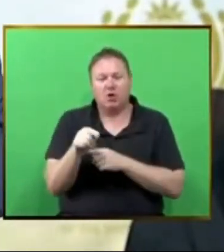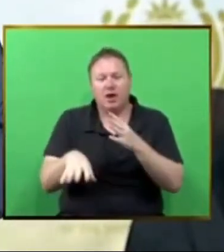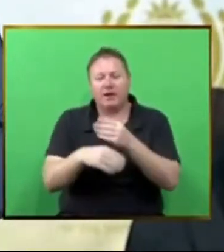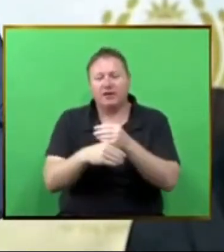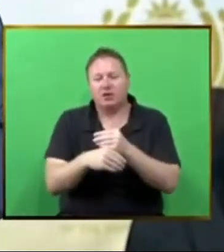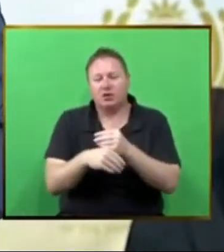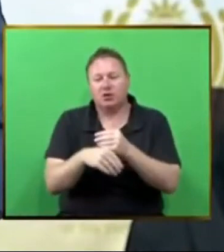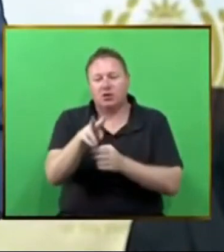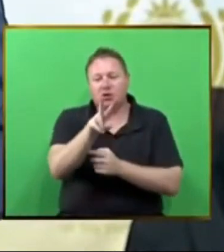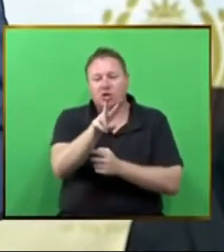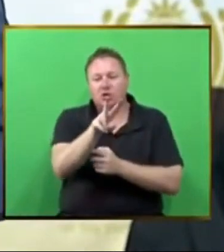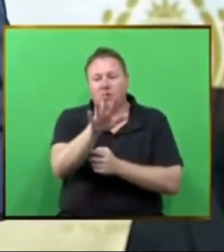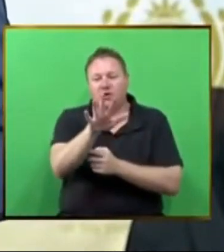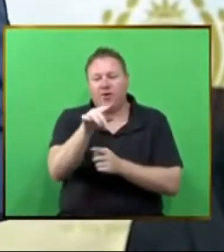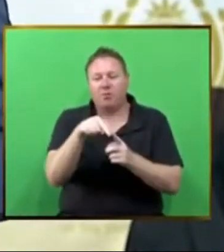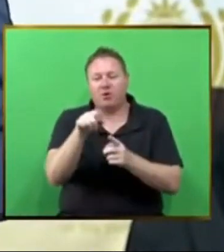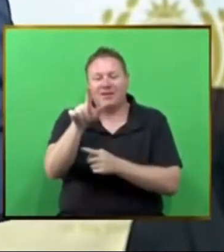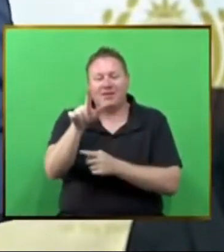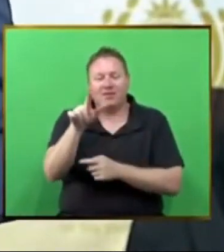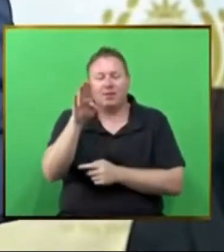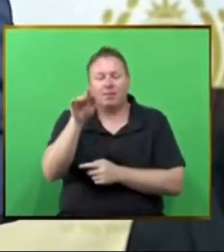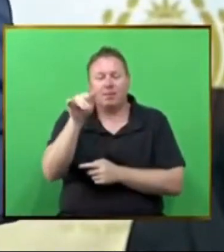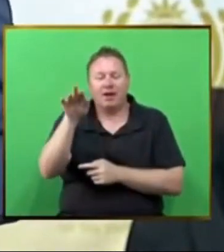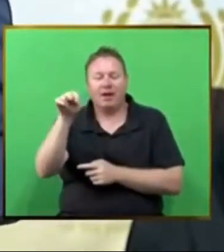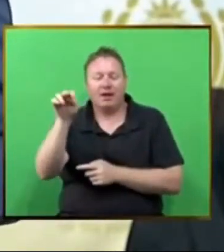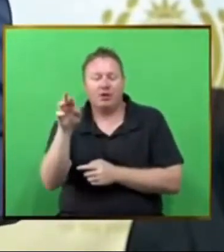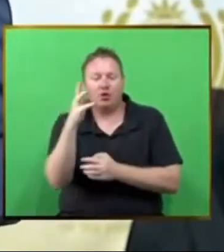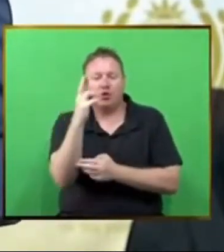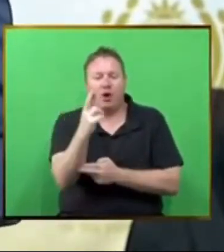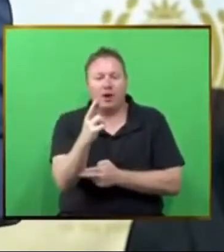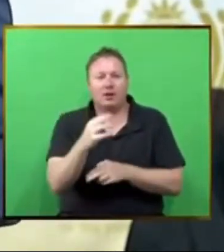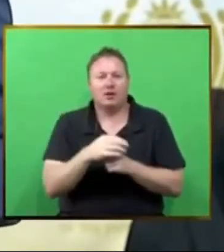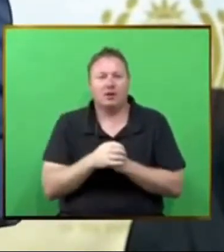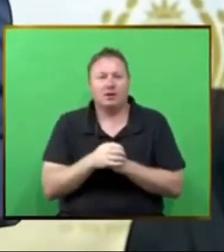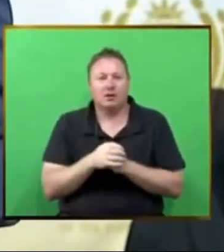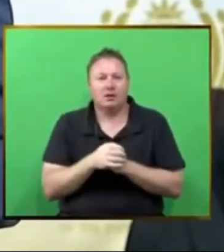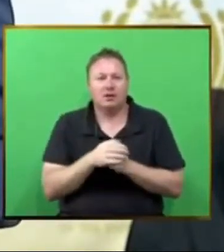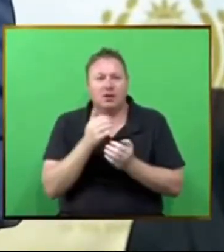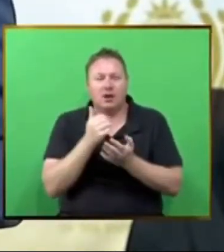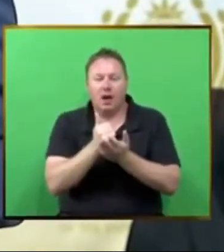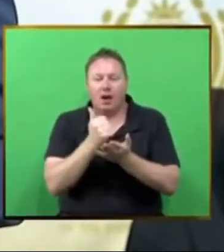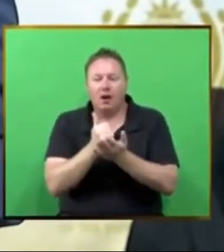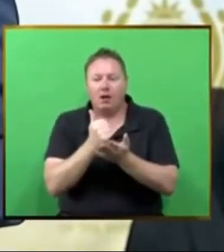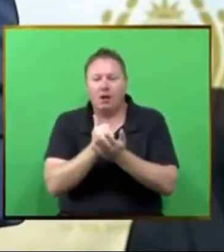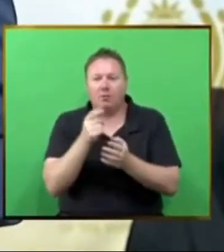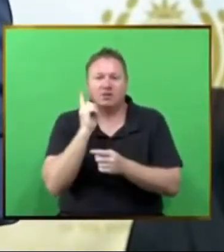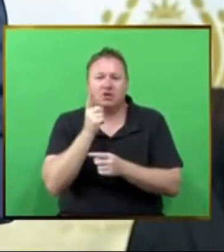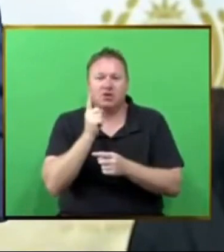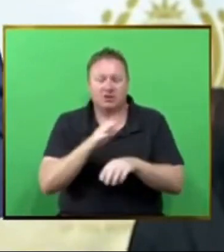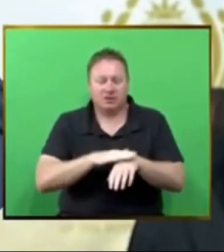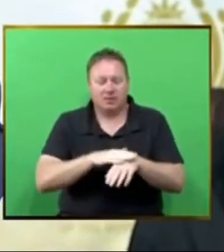additional 25.7 billion for the carry-through cost of the wage increase over the medium term.